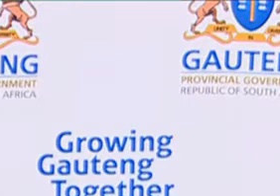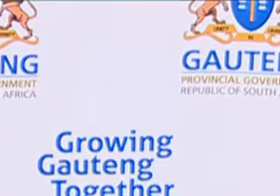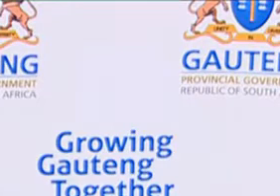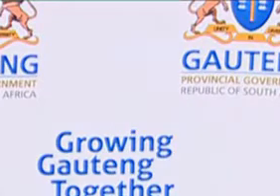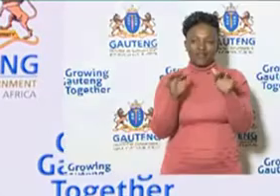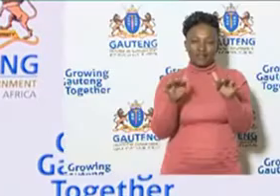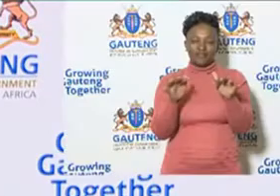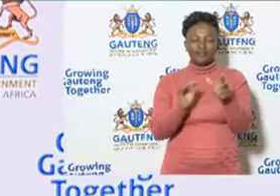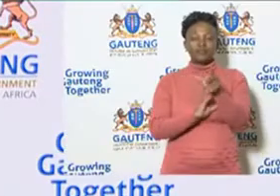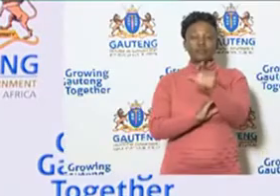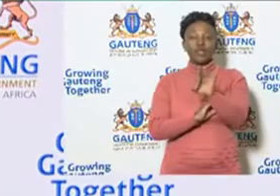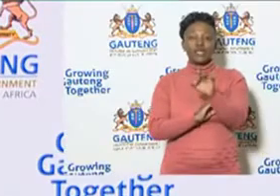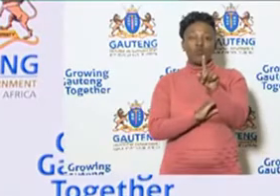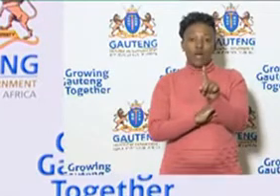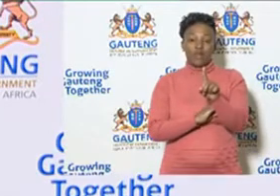still 31.